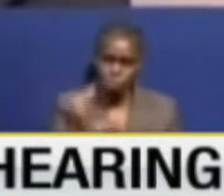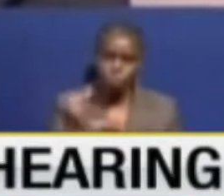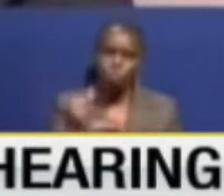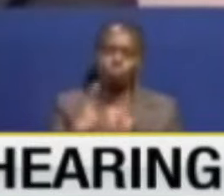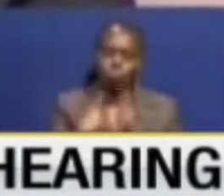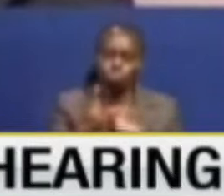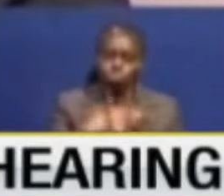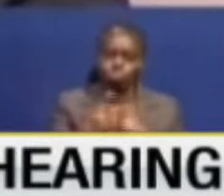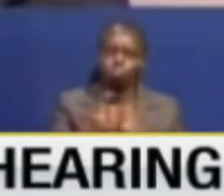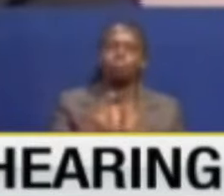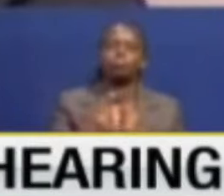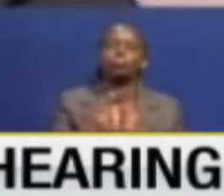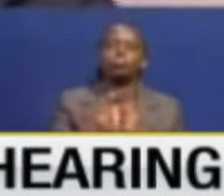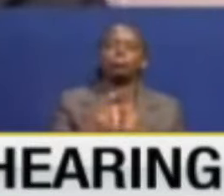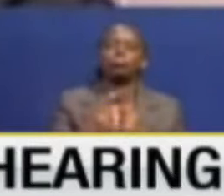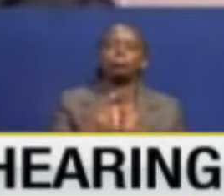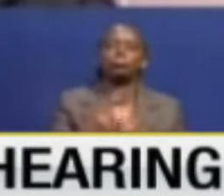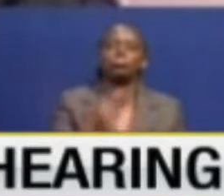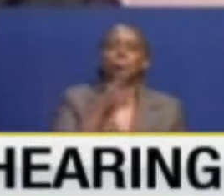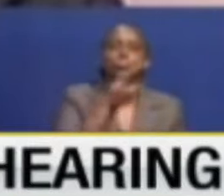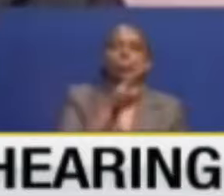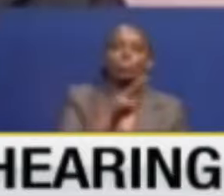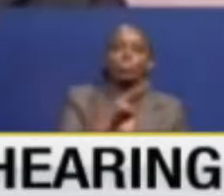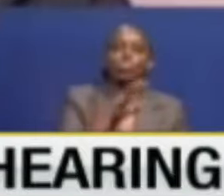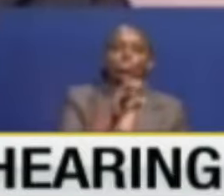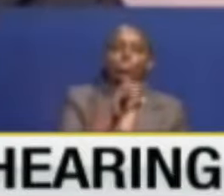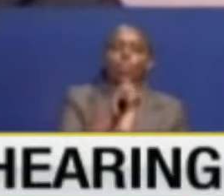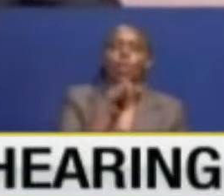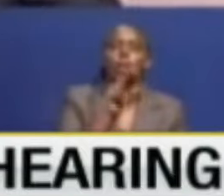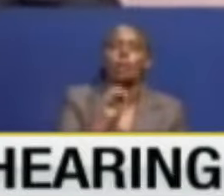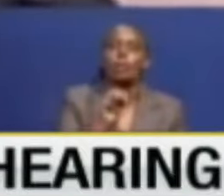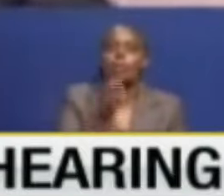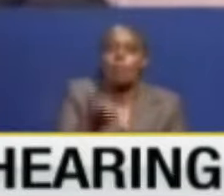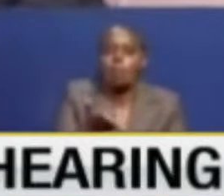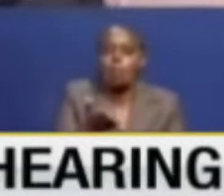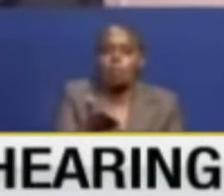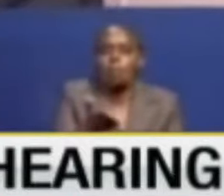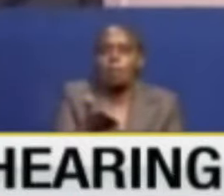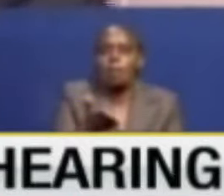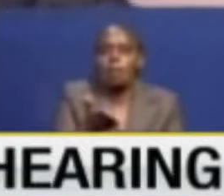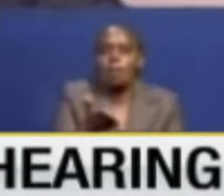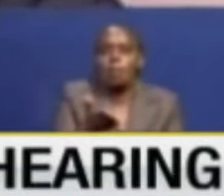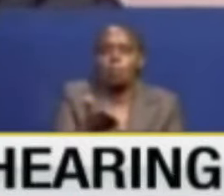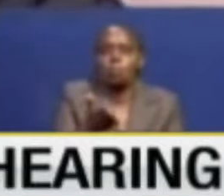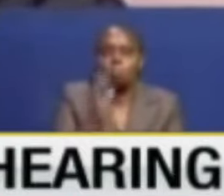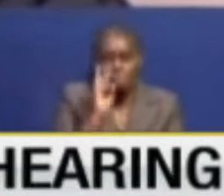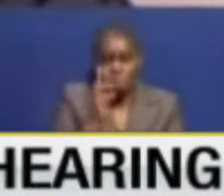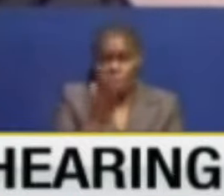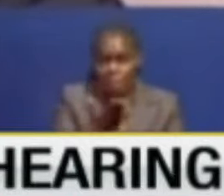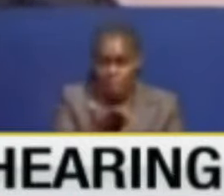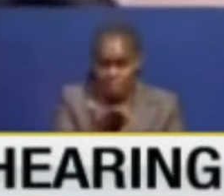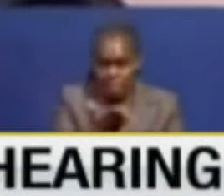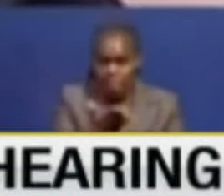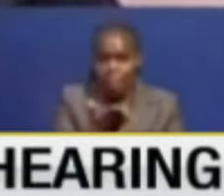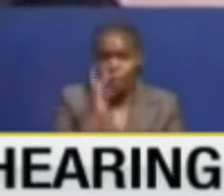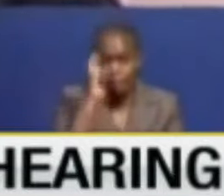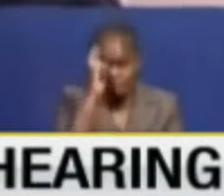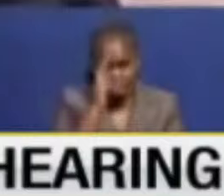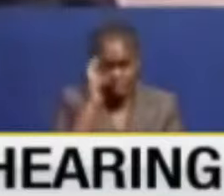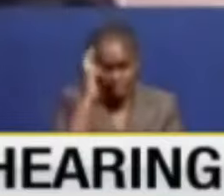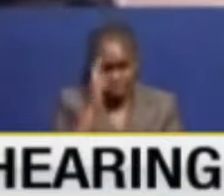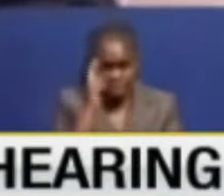this motions before you for her impeachment have now been staged as a witness. You